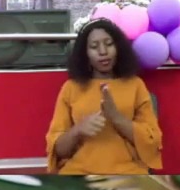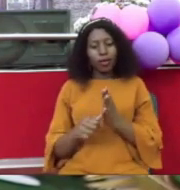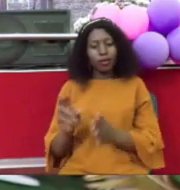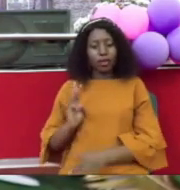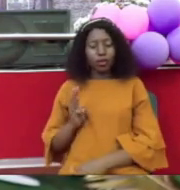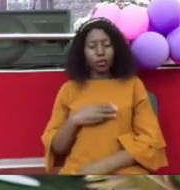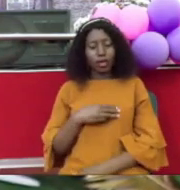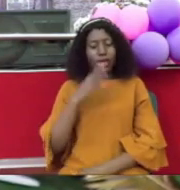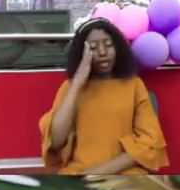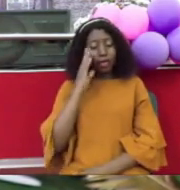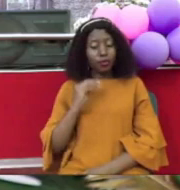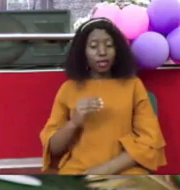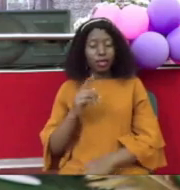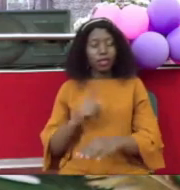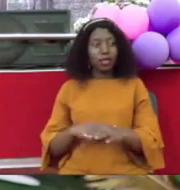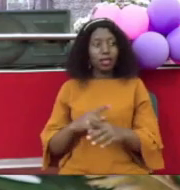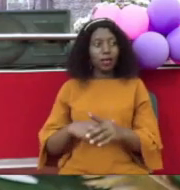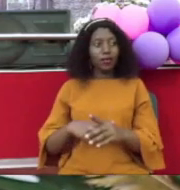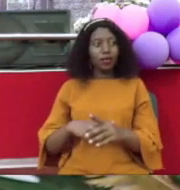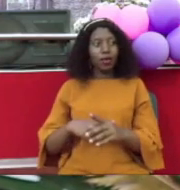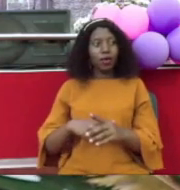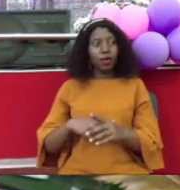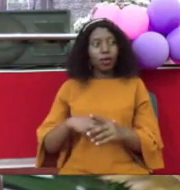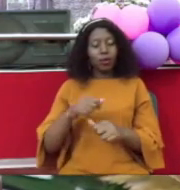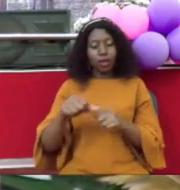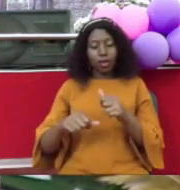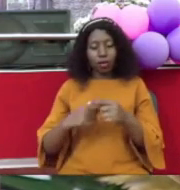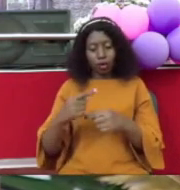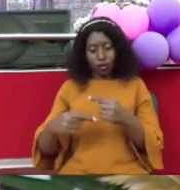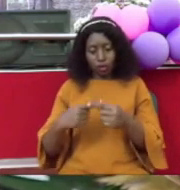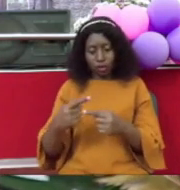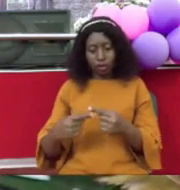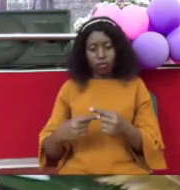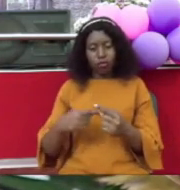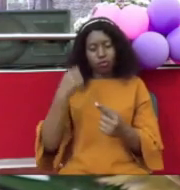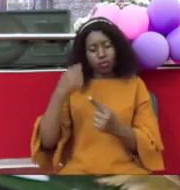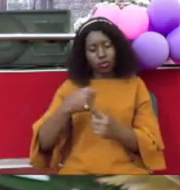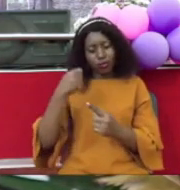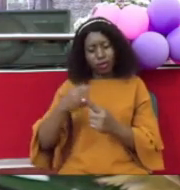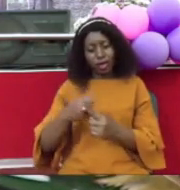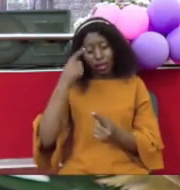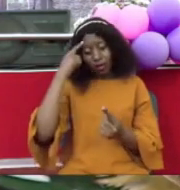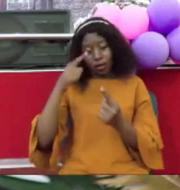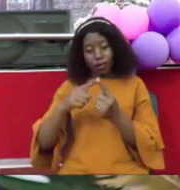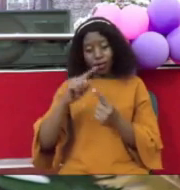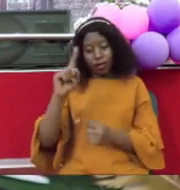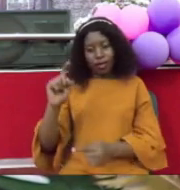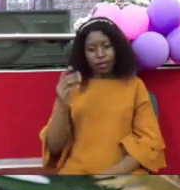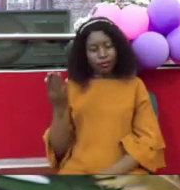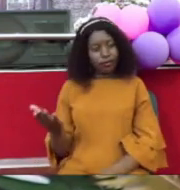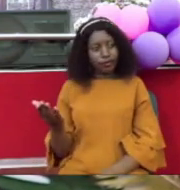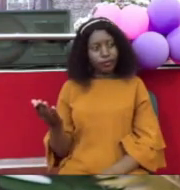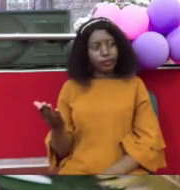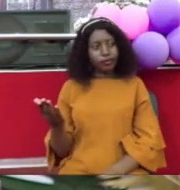gani tunaona ama tunapata tukiweza kuendelea kufuatilizia maono yetu? Mountains we face. Maybe just bring the